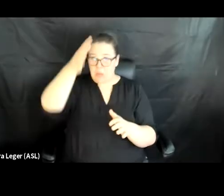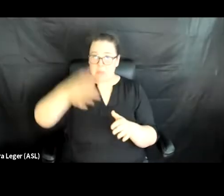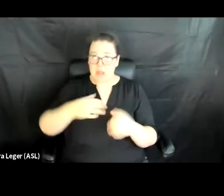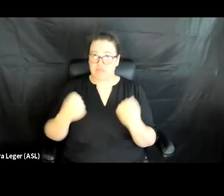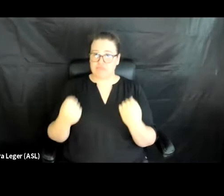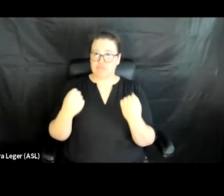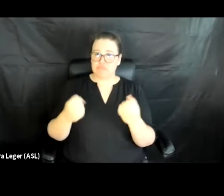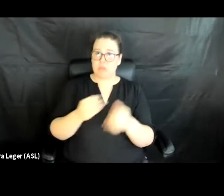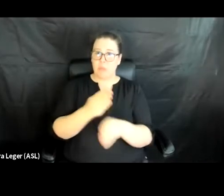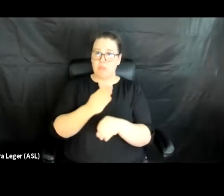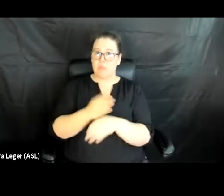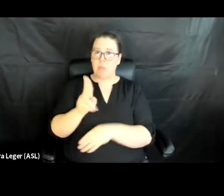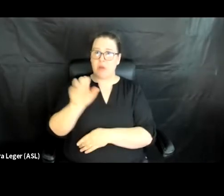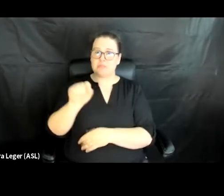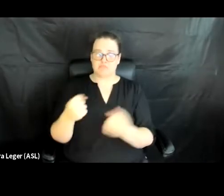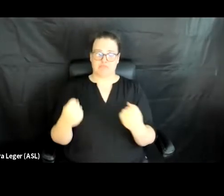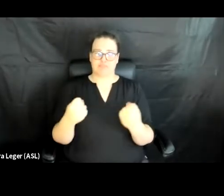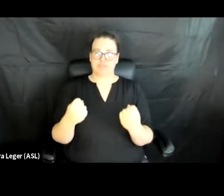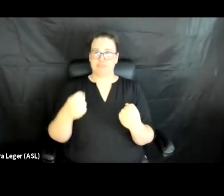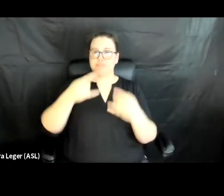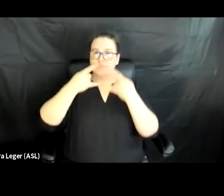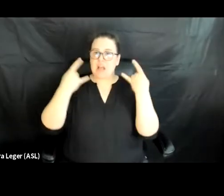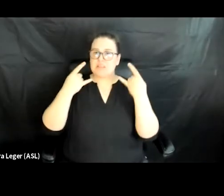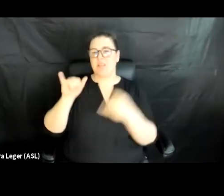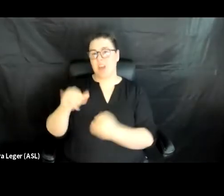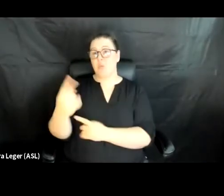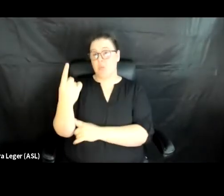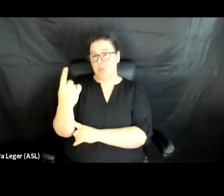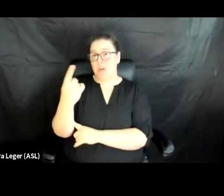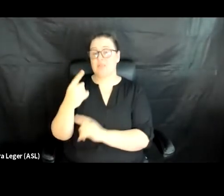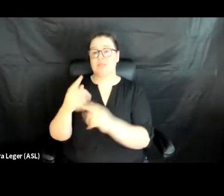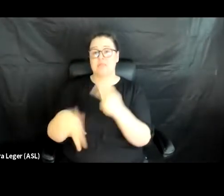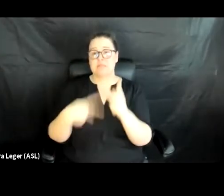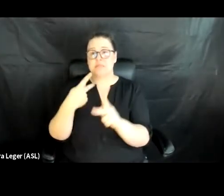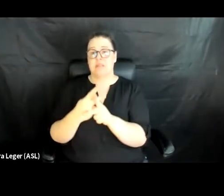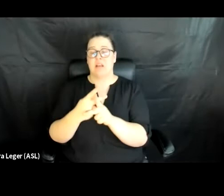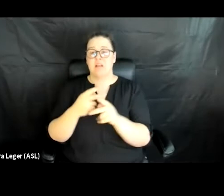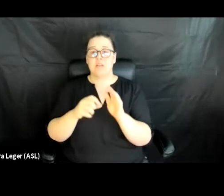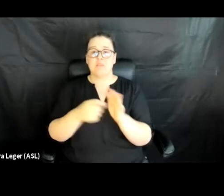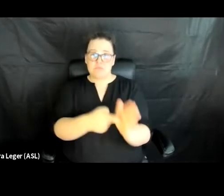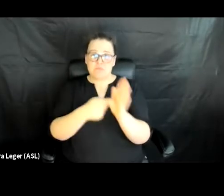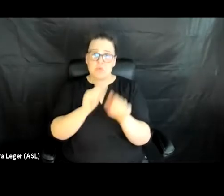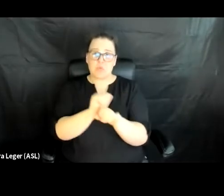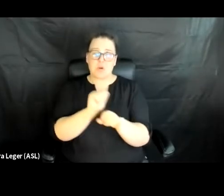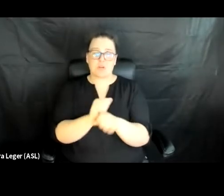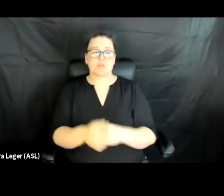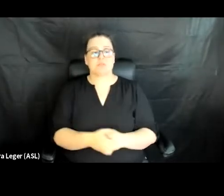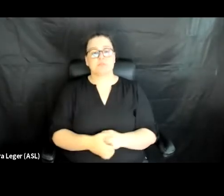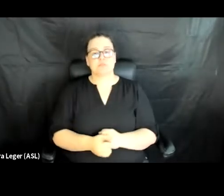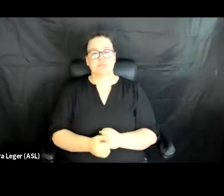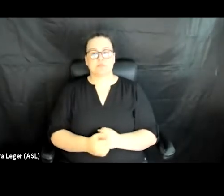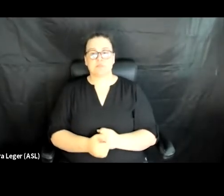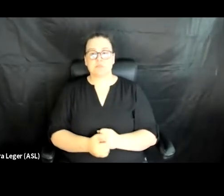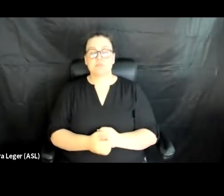to illustrate one type of essential worker that we're discussing here. So a few approaches to addressing the needs of those communities include